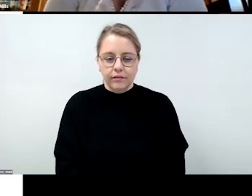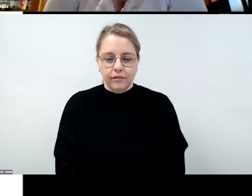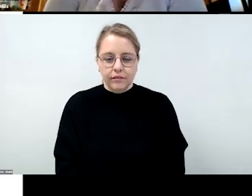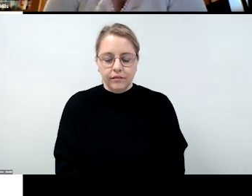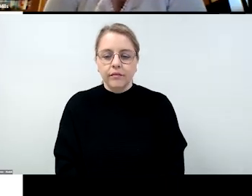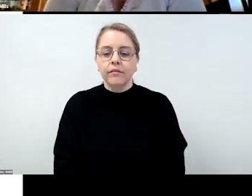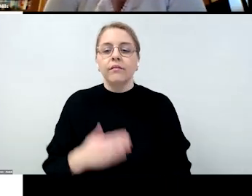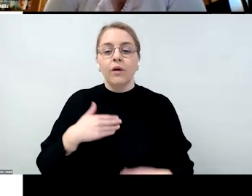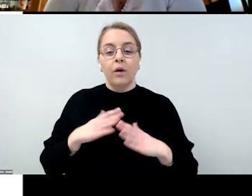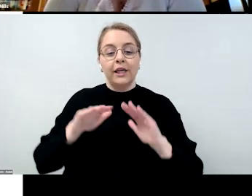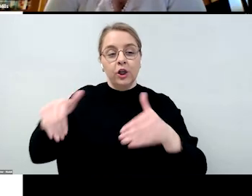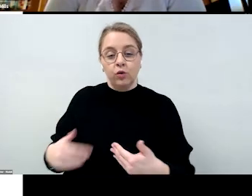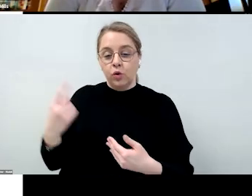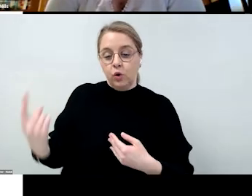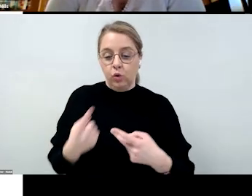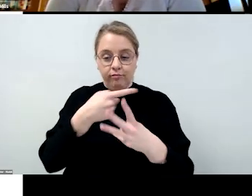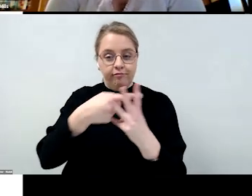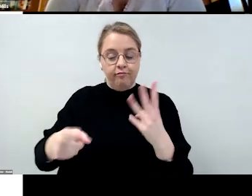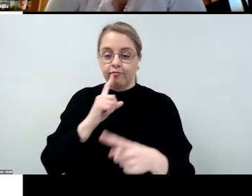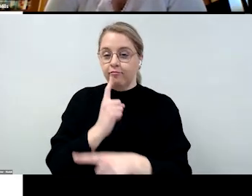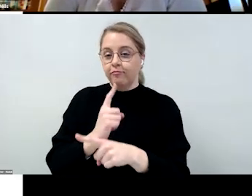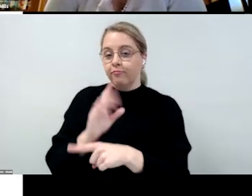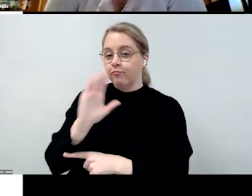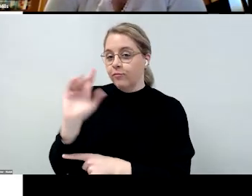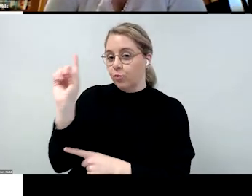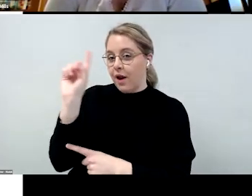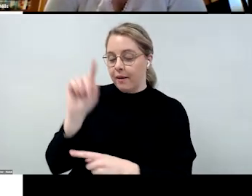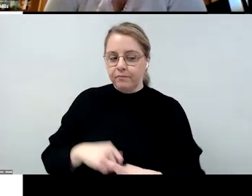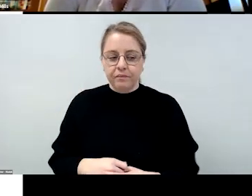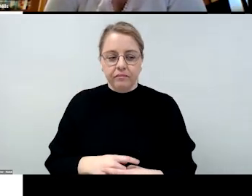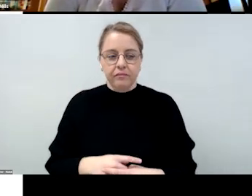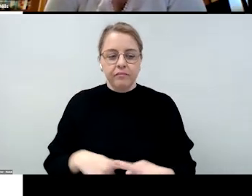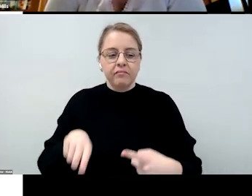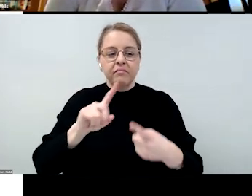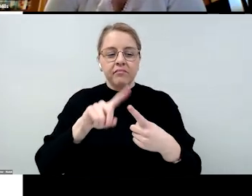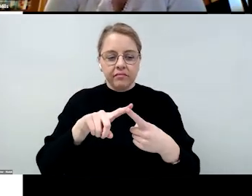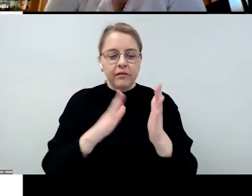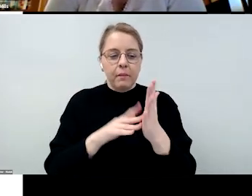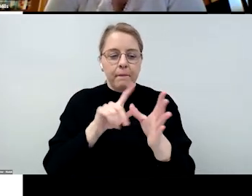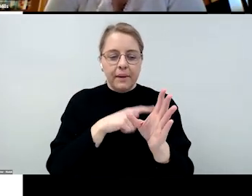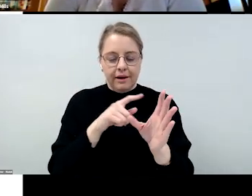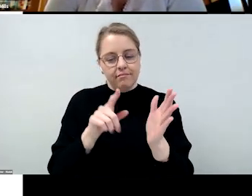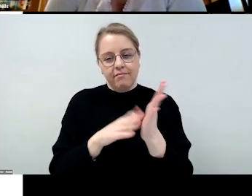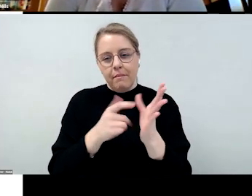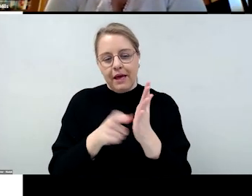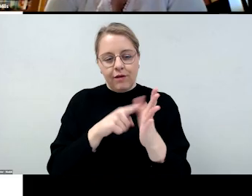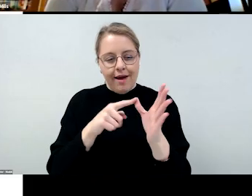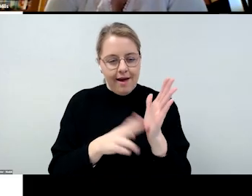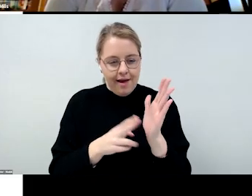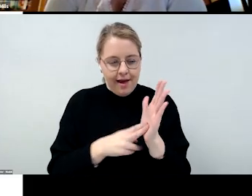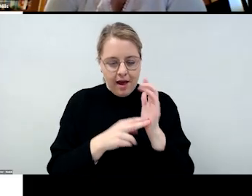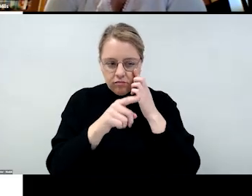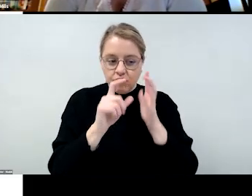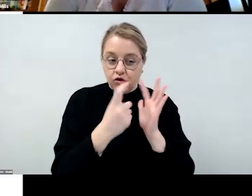I would like to introduce your speakers for today's webinar. Firstly, we are joined by Dr. Mary Ann Barrington, who is a